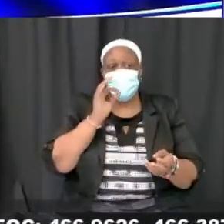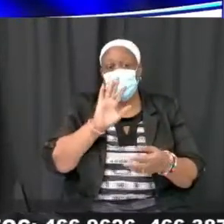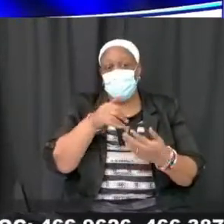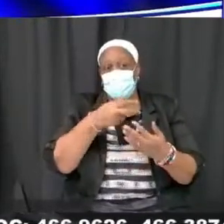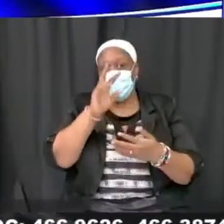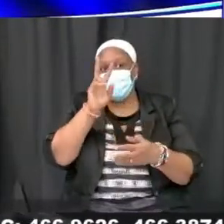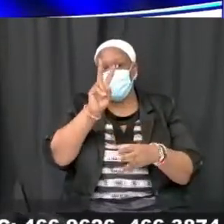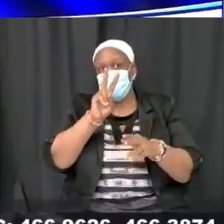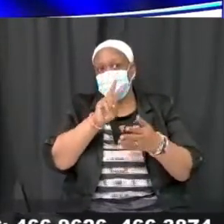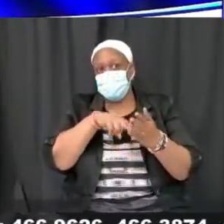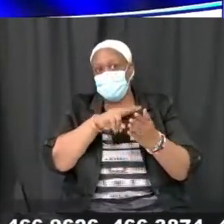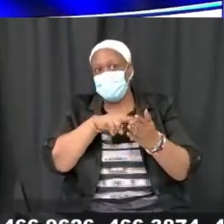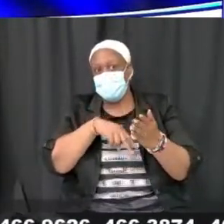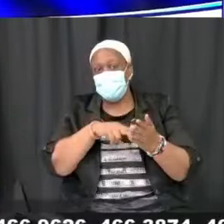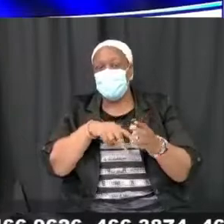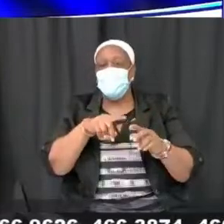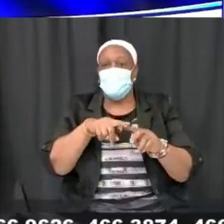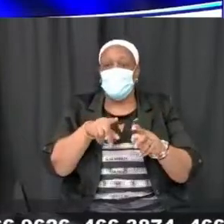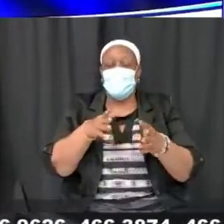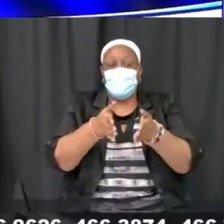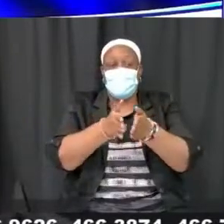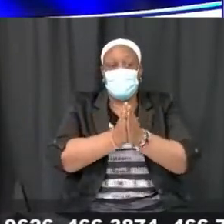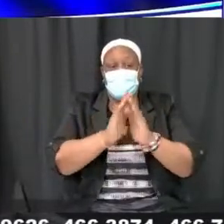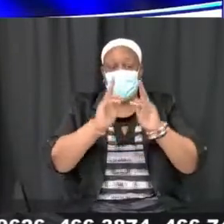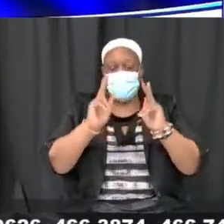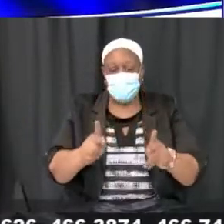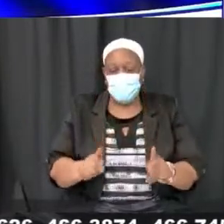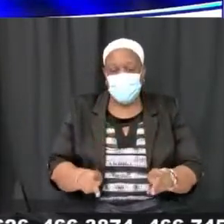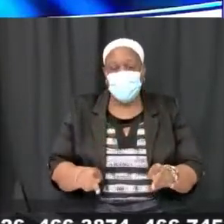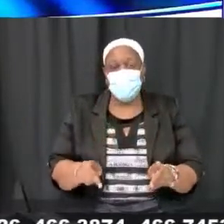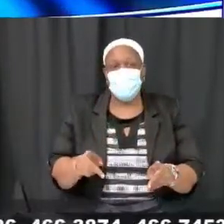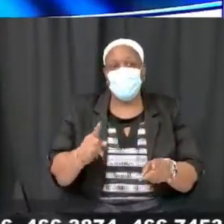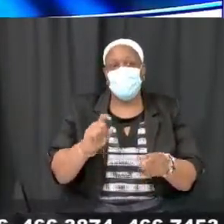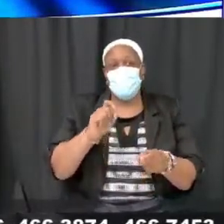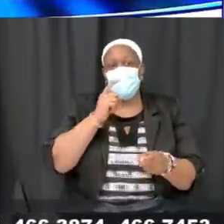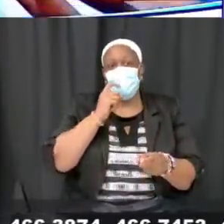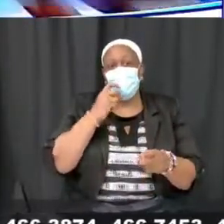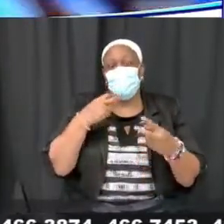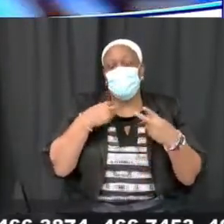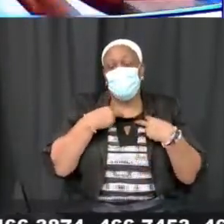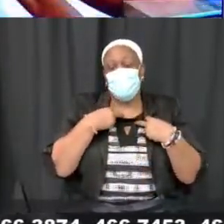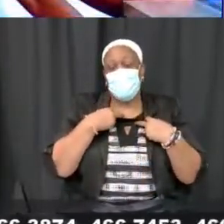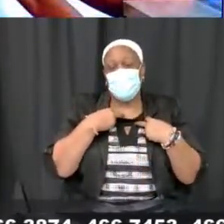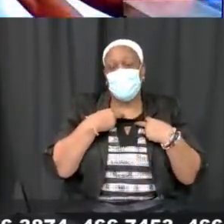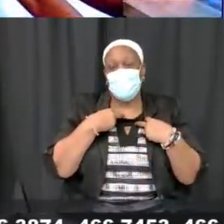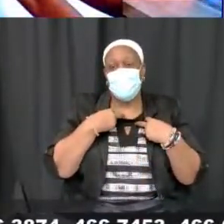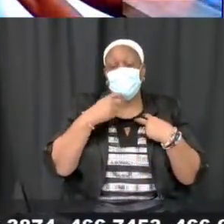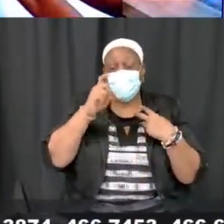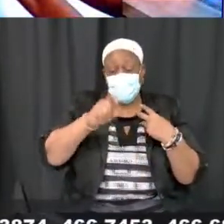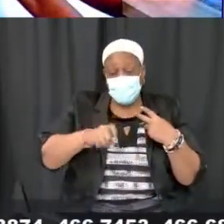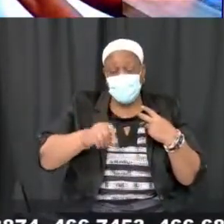even had one person who called to pray for us. Okay.